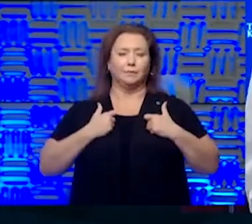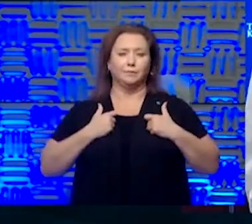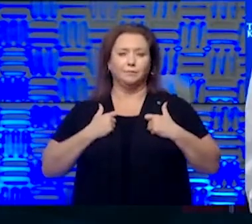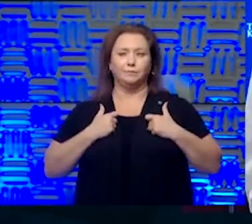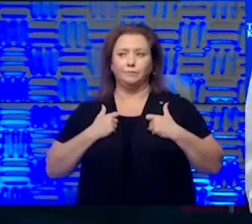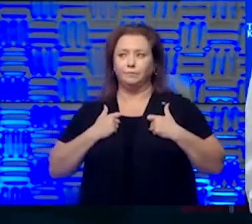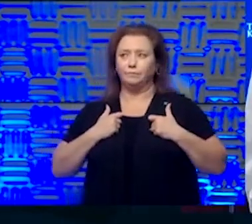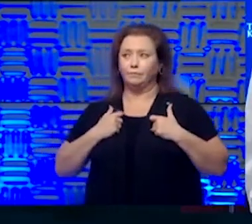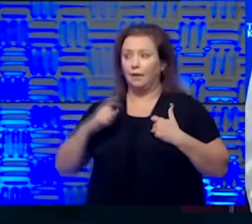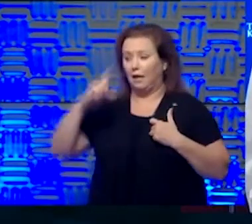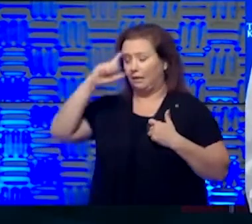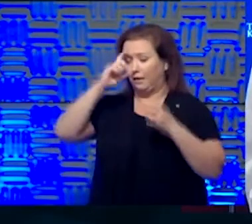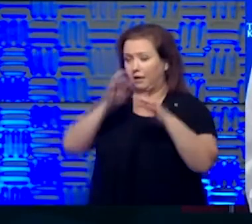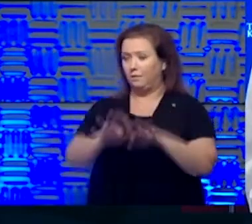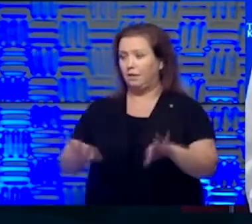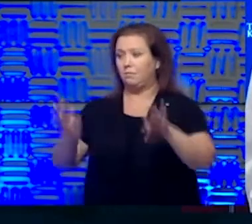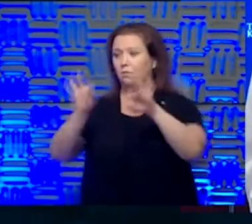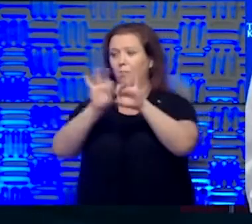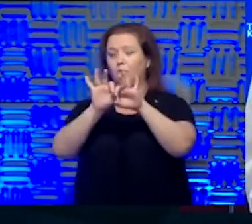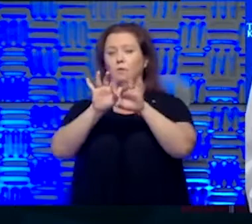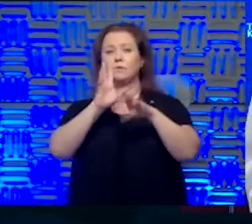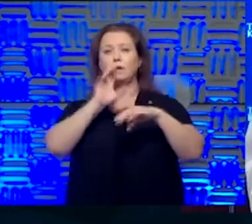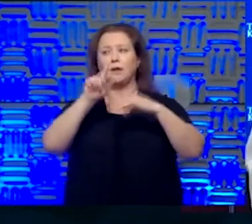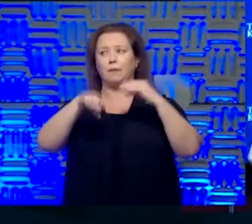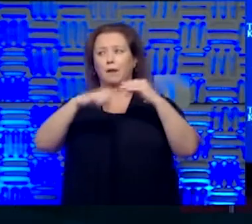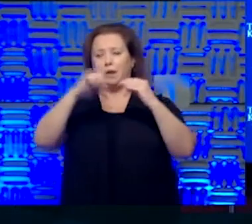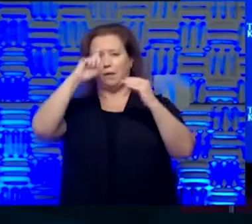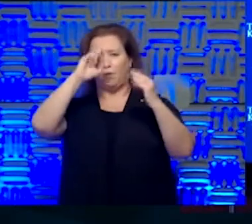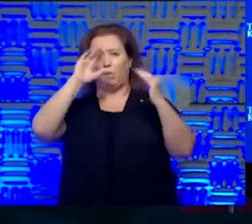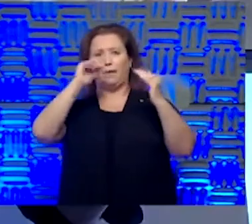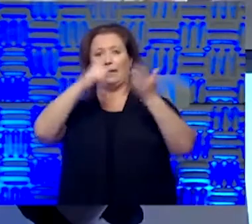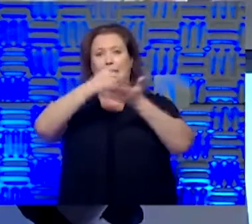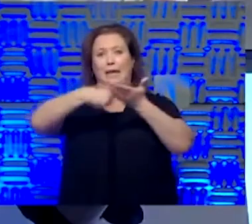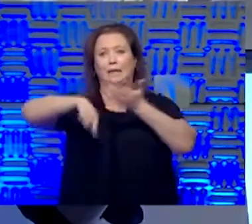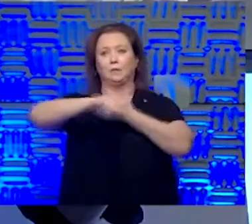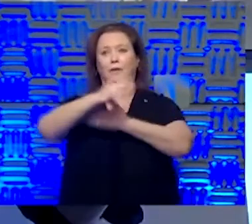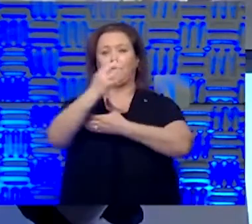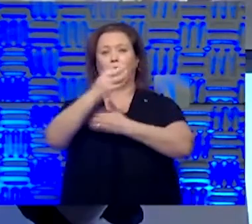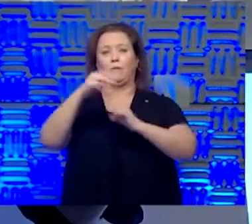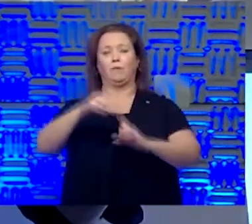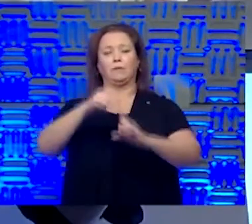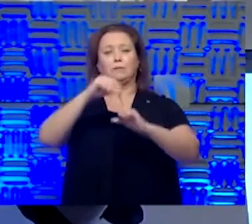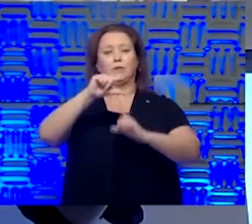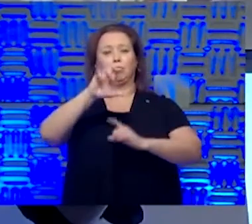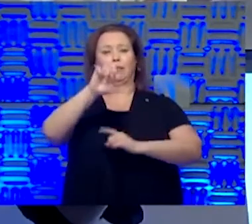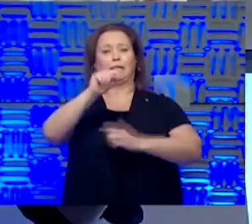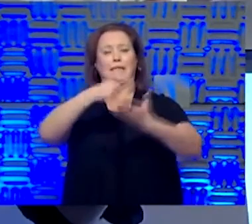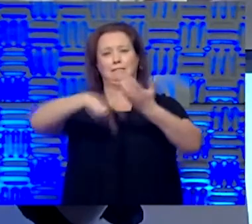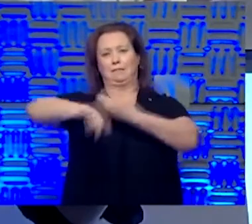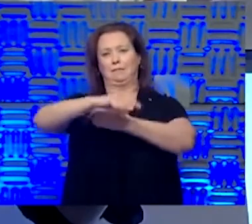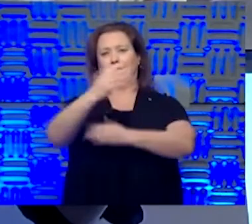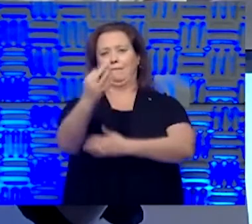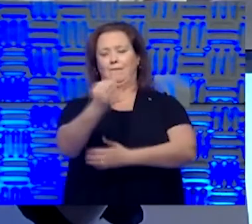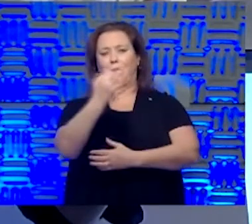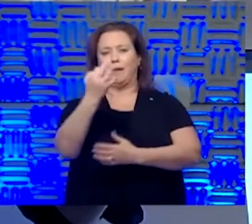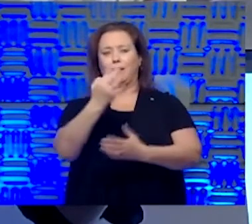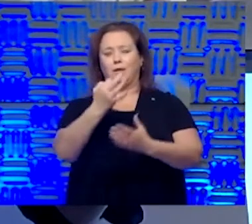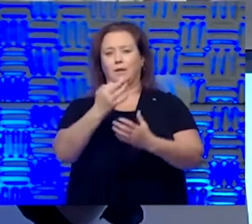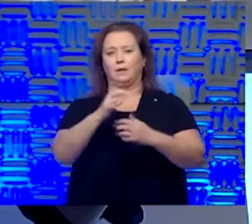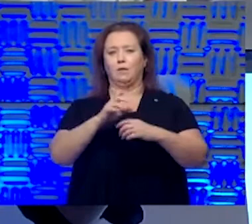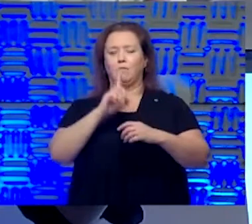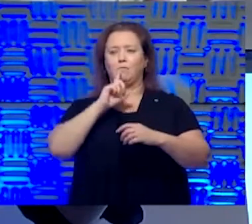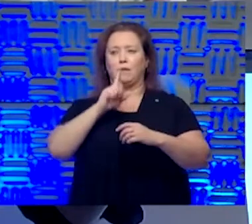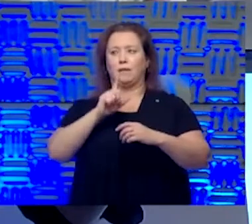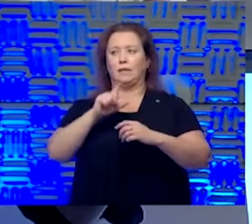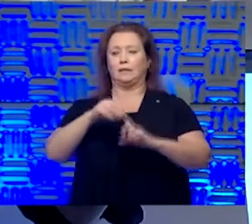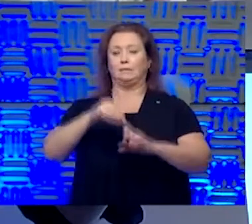I think it'll be really important. That'll be a subject I'm hoping next Friday. We may have a special guest. We'll talk about that next week. But we may have a really special